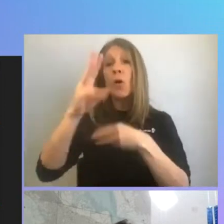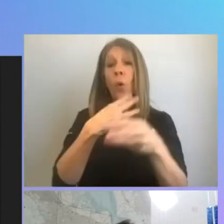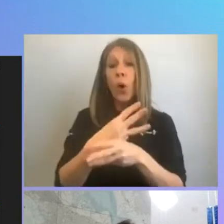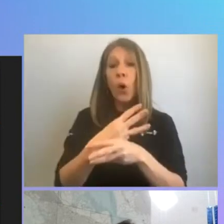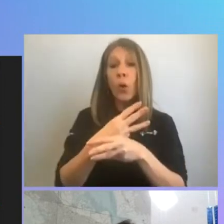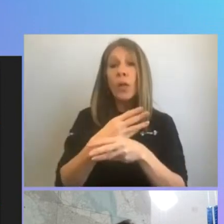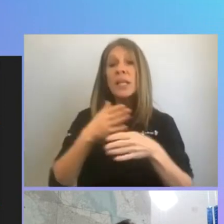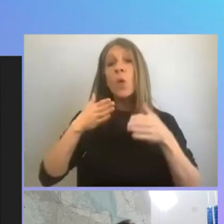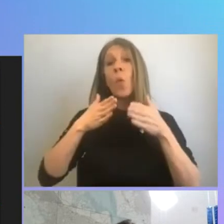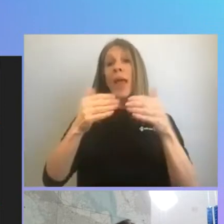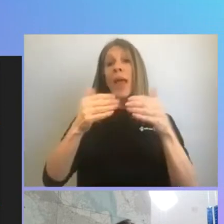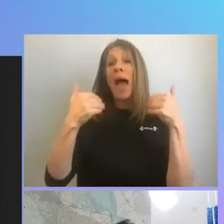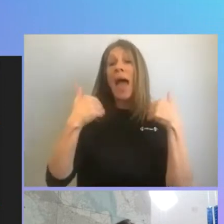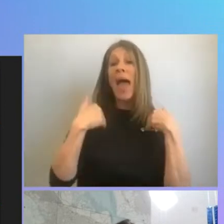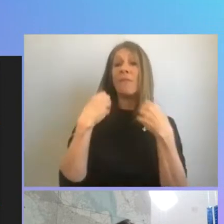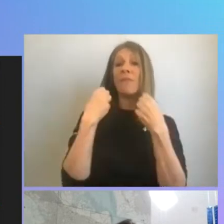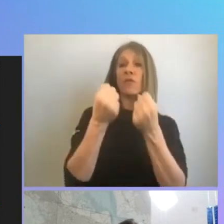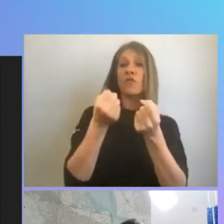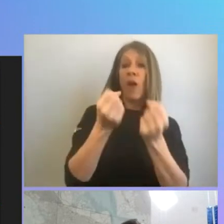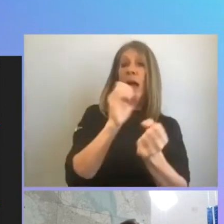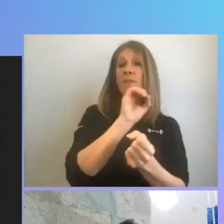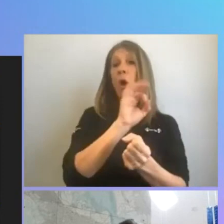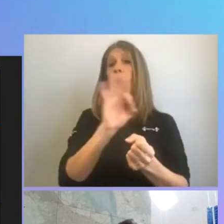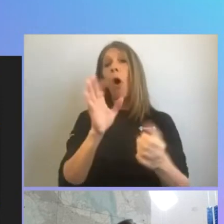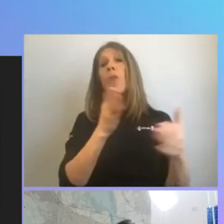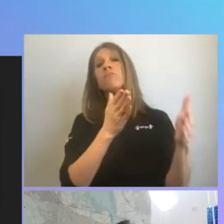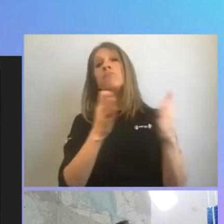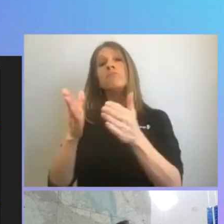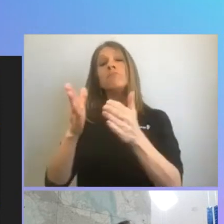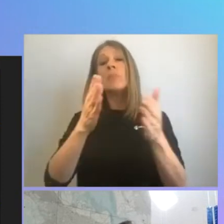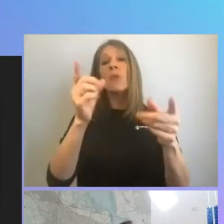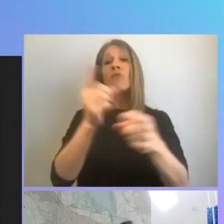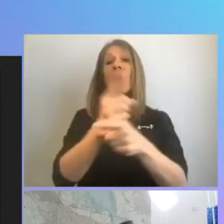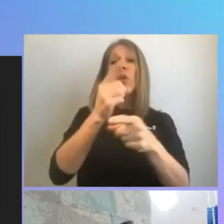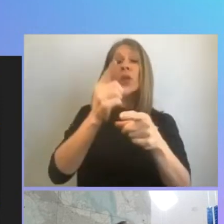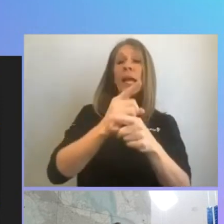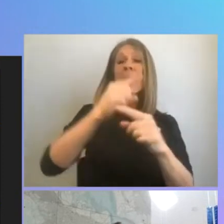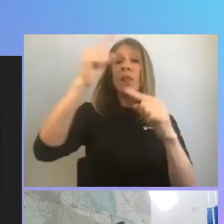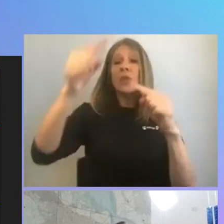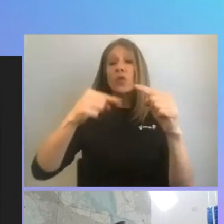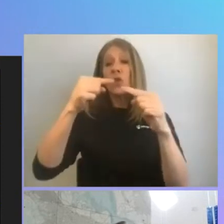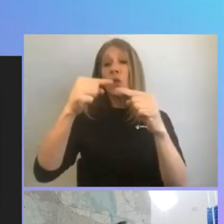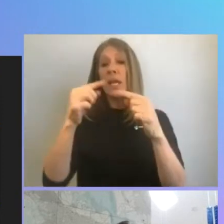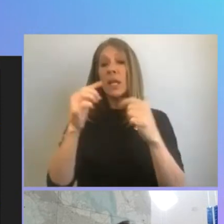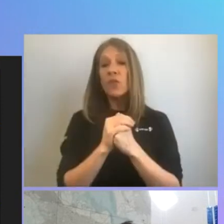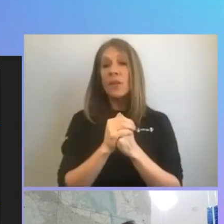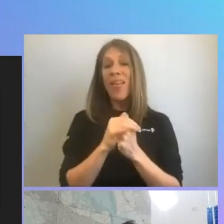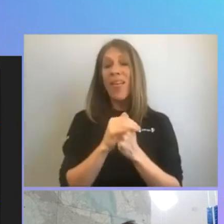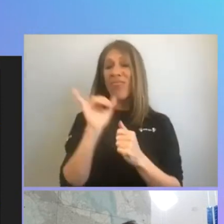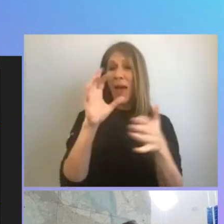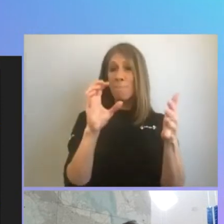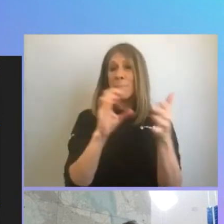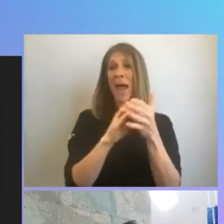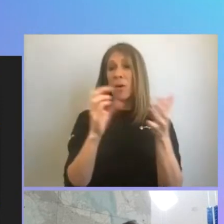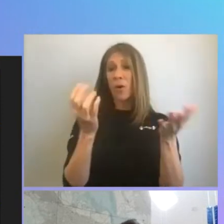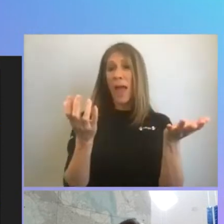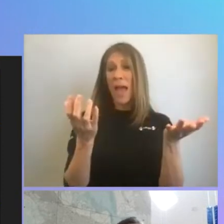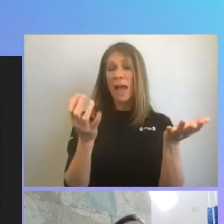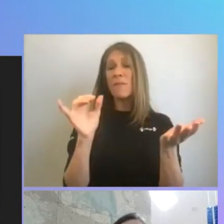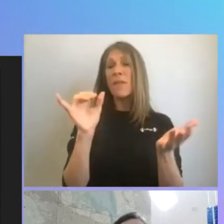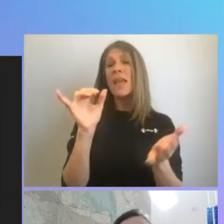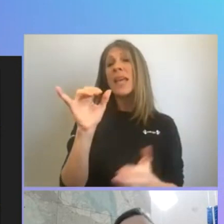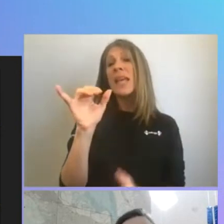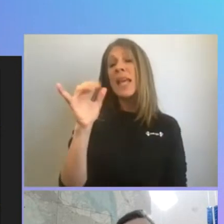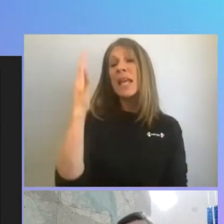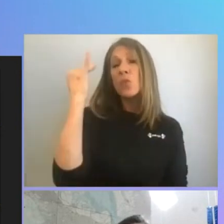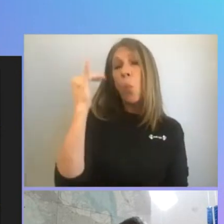way I have of driving off the spleen and regulating the circulation." Okay, that paragraph is kind of why Moby Dick drives